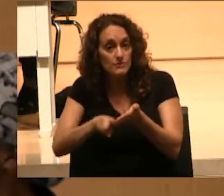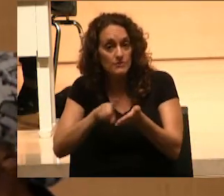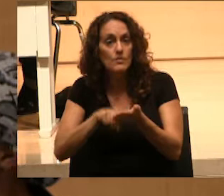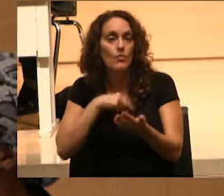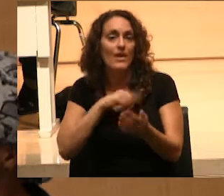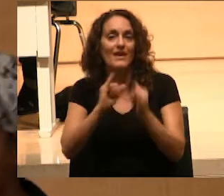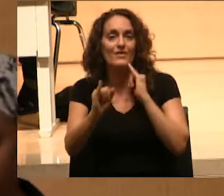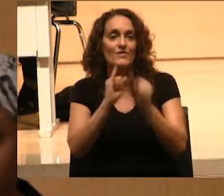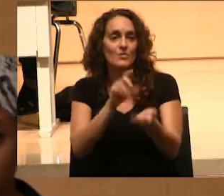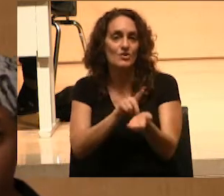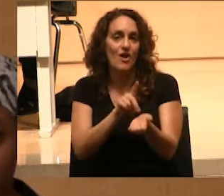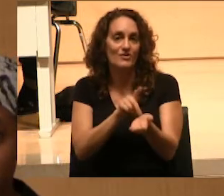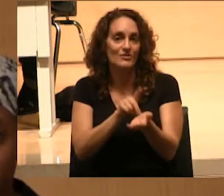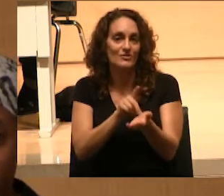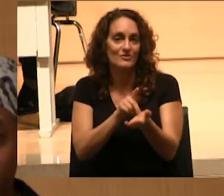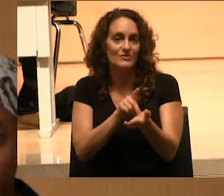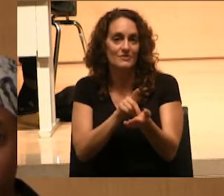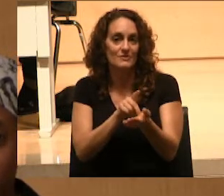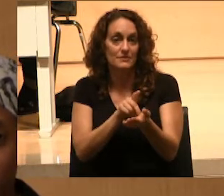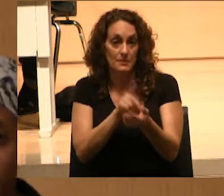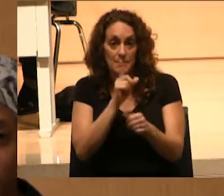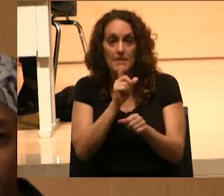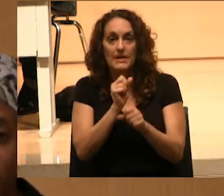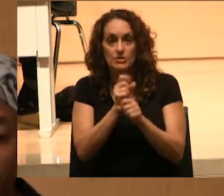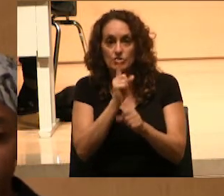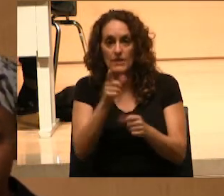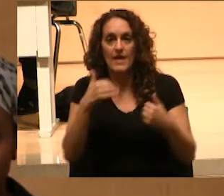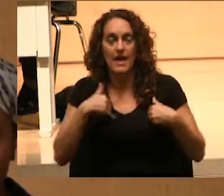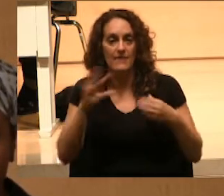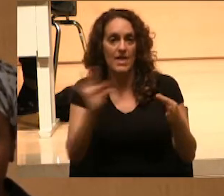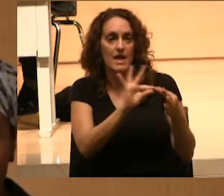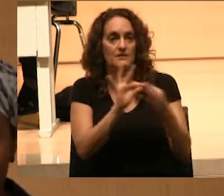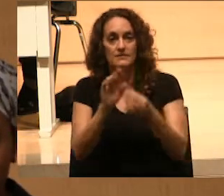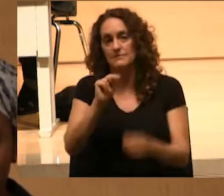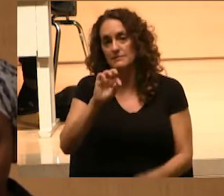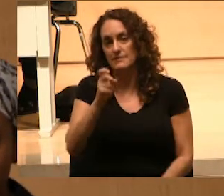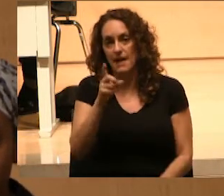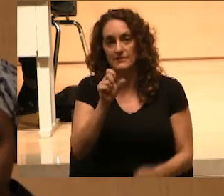doctor to make sure that there's a nexus.